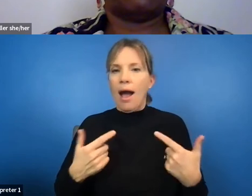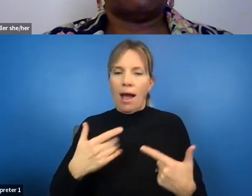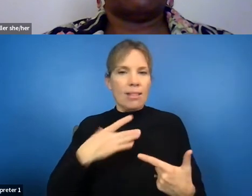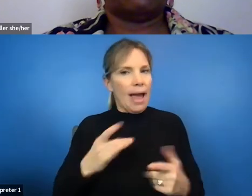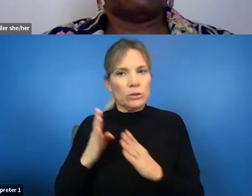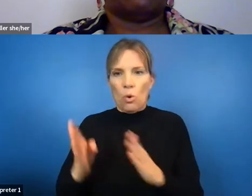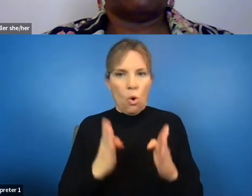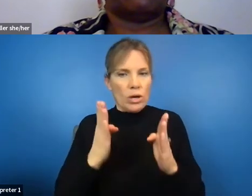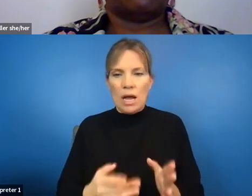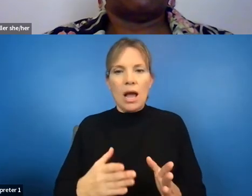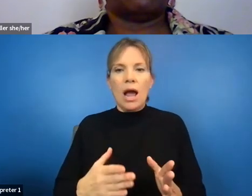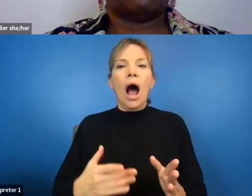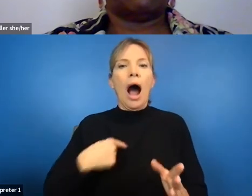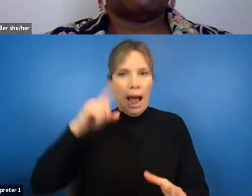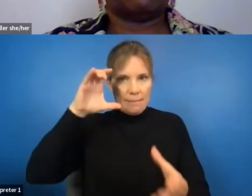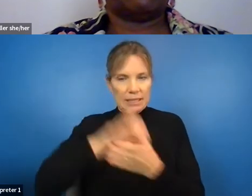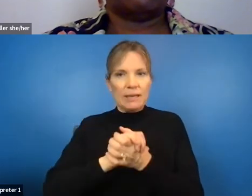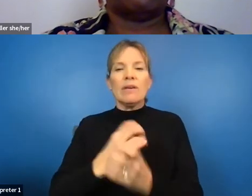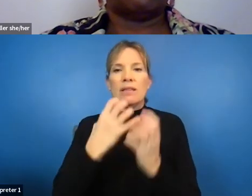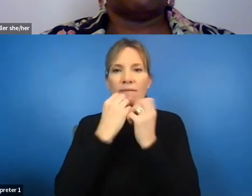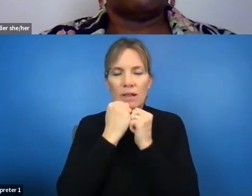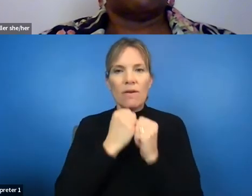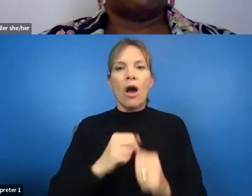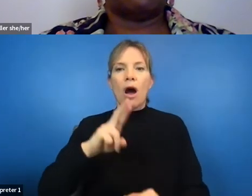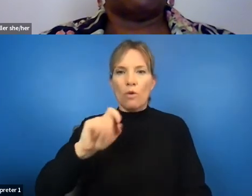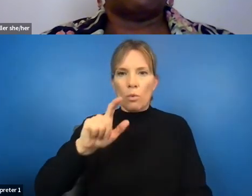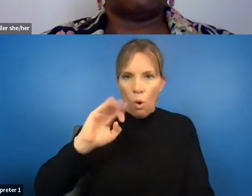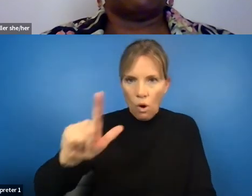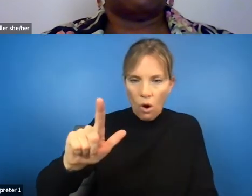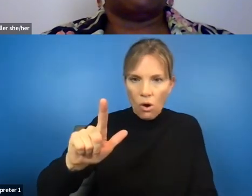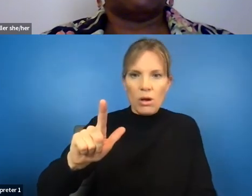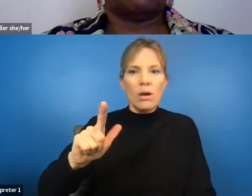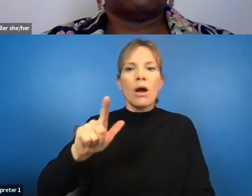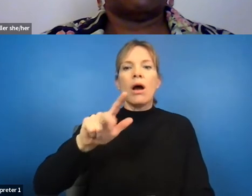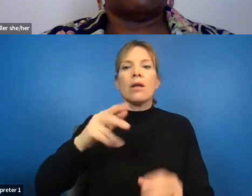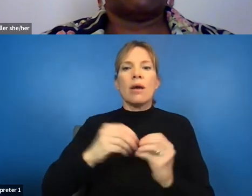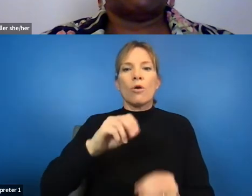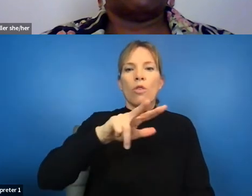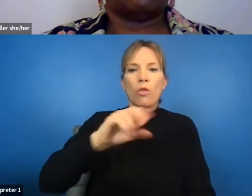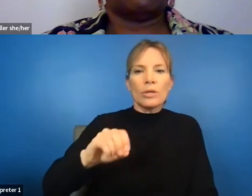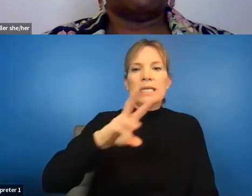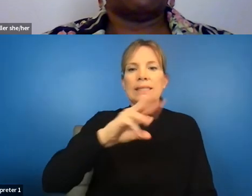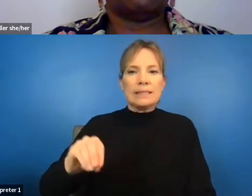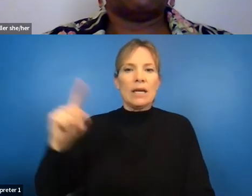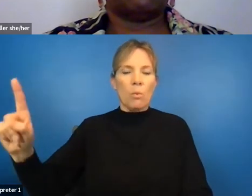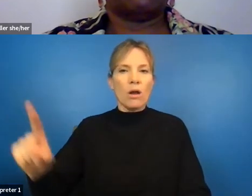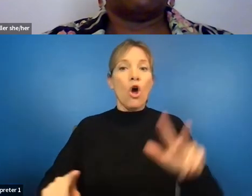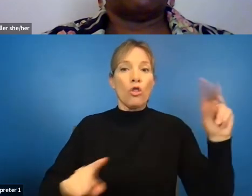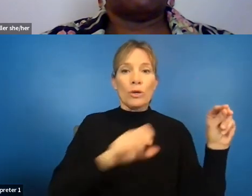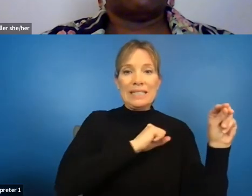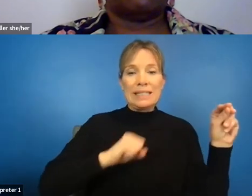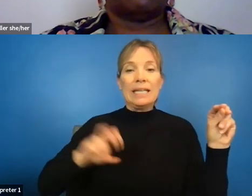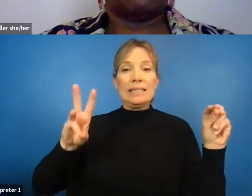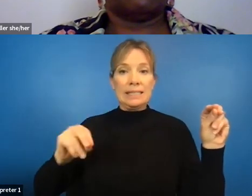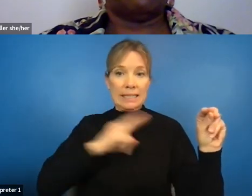I don't, like I believe in the value of like a roll call, which is number 30, 60, and one. So 30 in the Senate, 60 in the